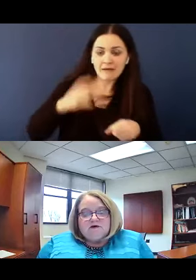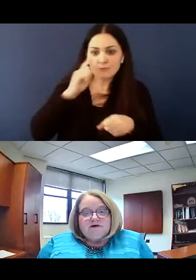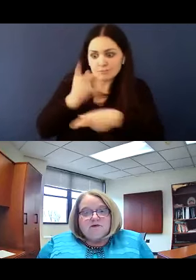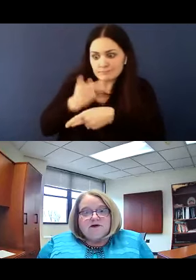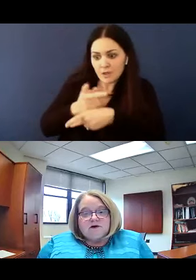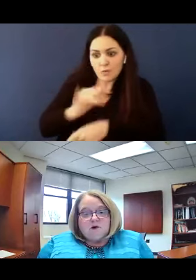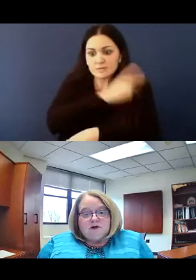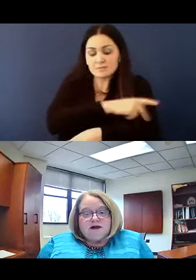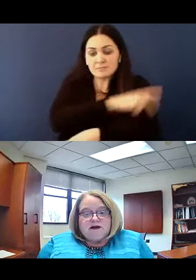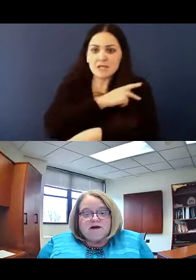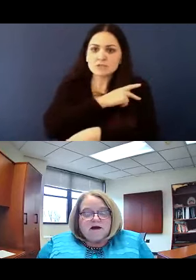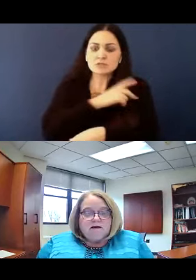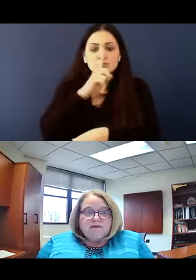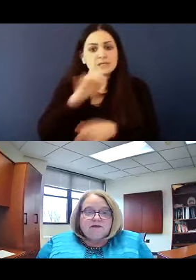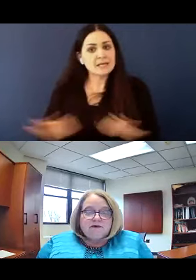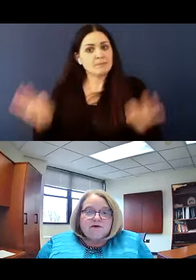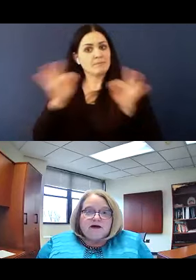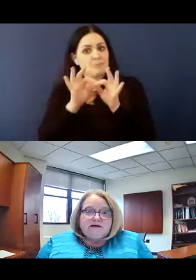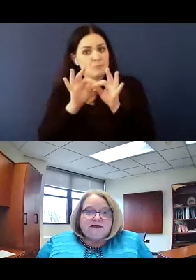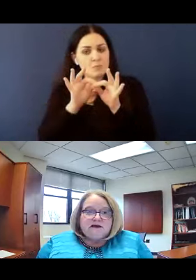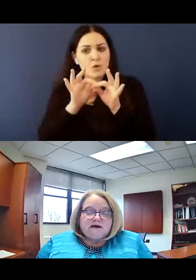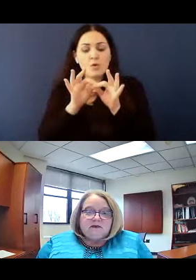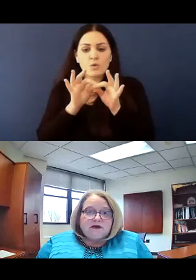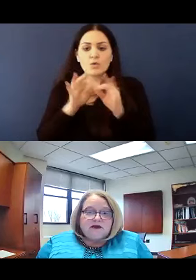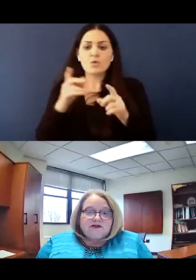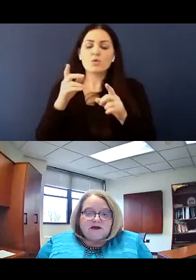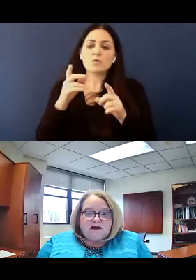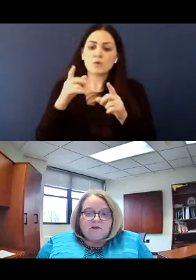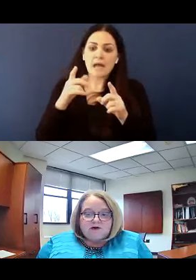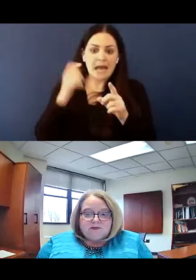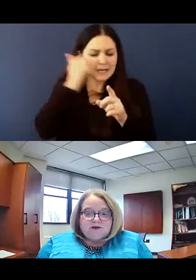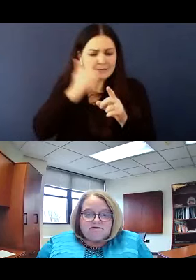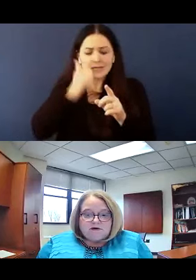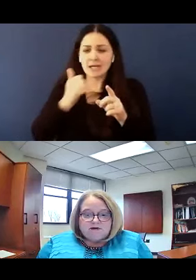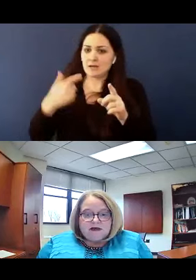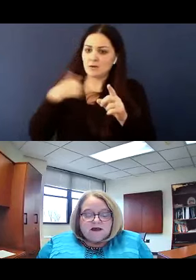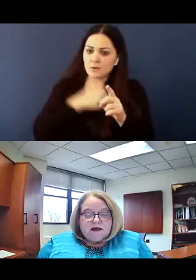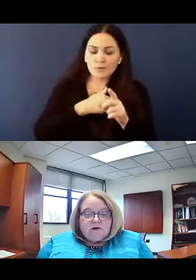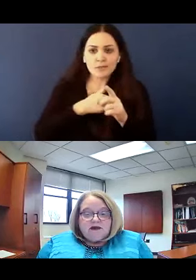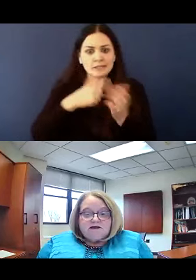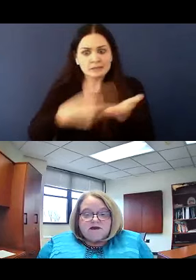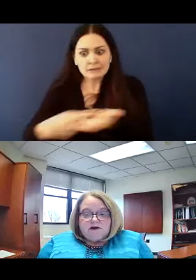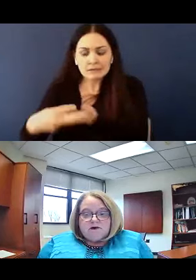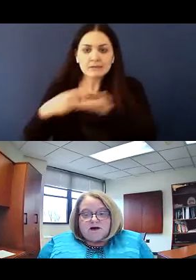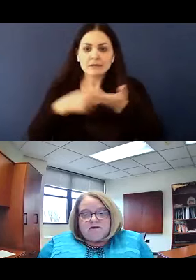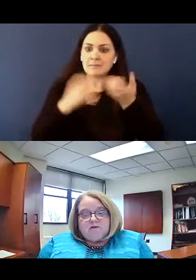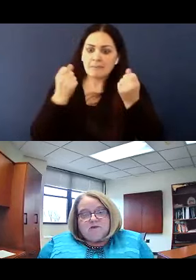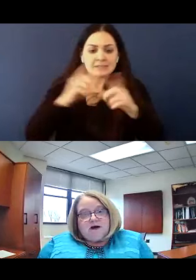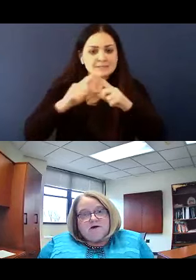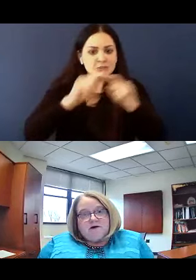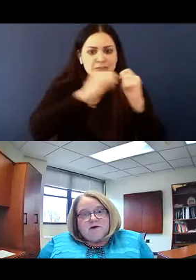be possible if it wasn't coordinated through a daily communication at multiple levels. We